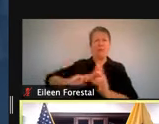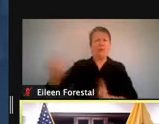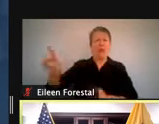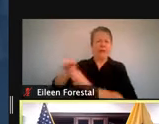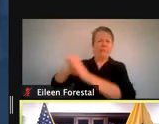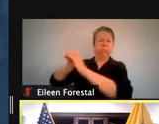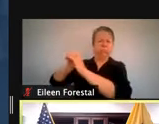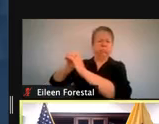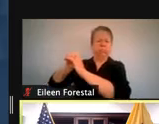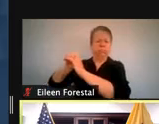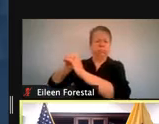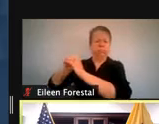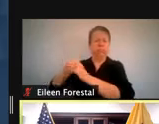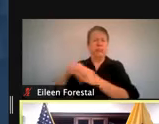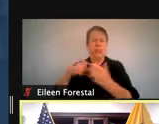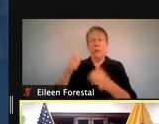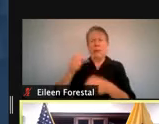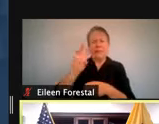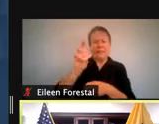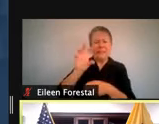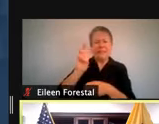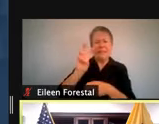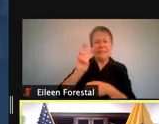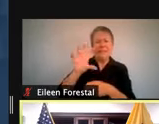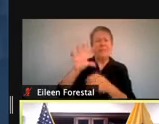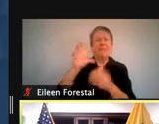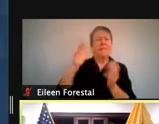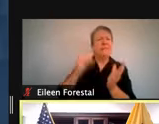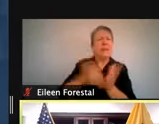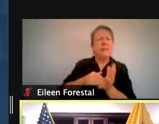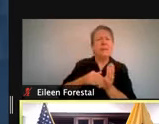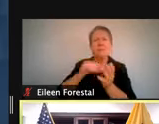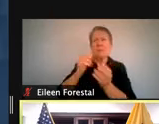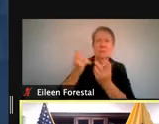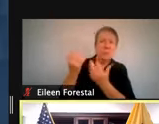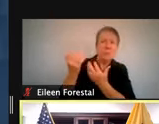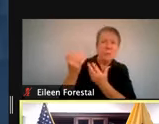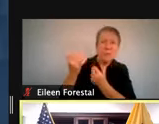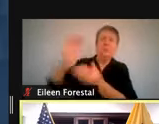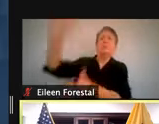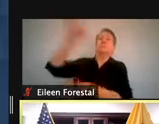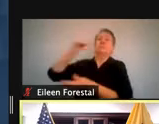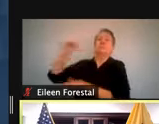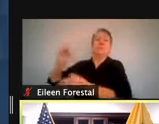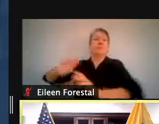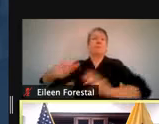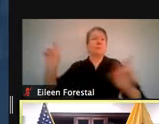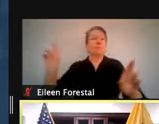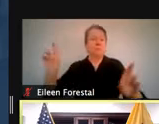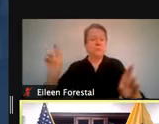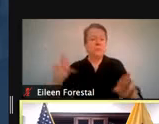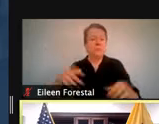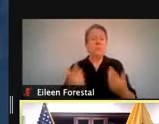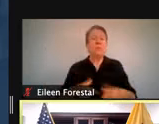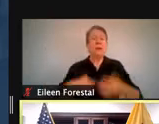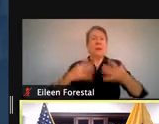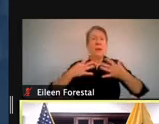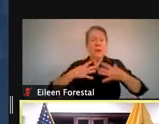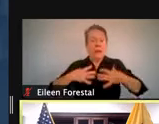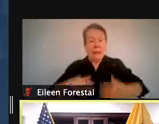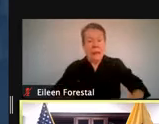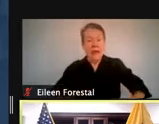on the way in the next 30 days. Our goal is 2.15 million. Our goal, by the way, was to be by the end of